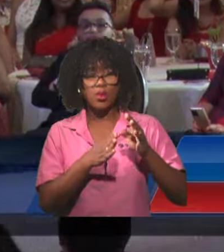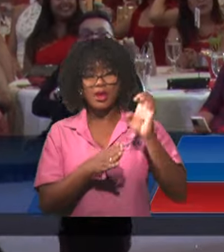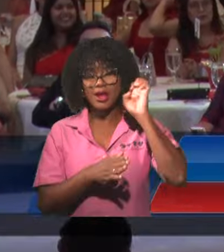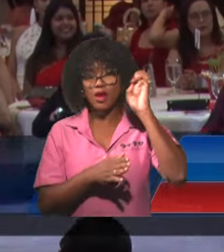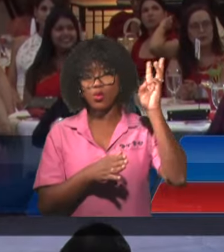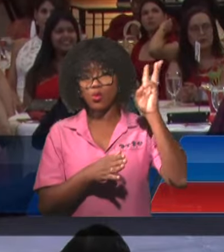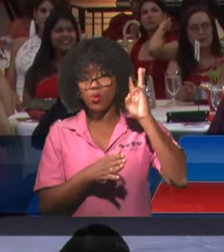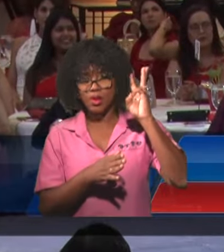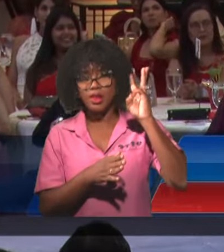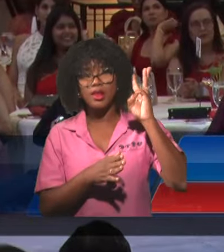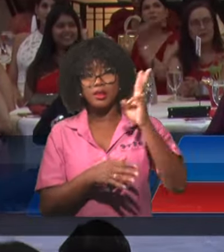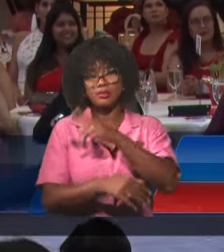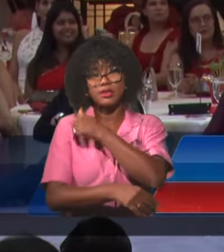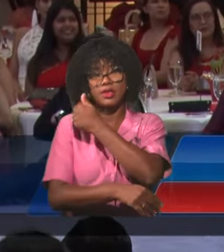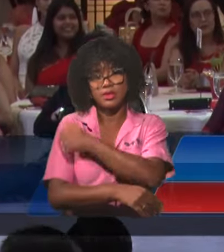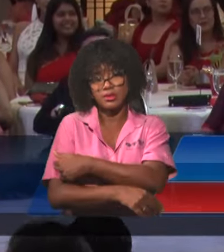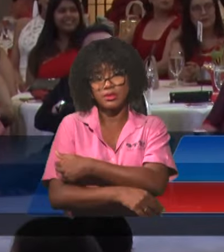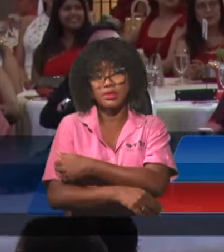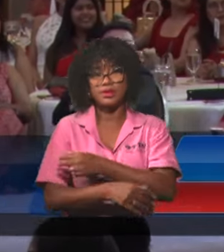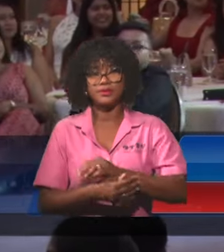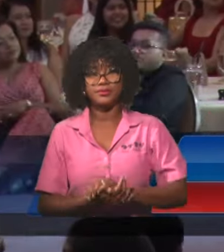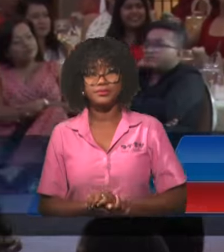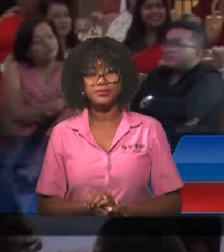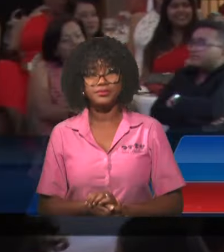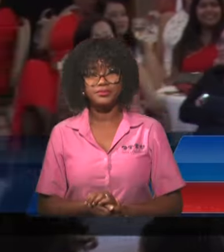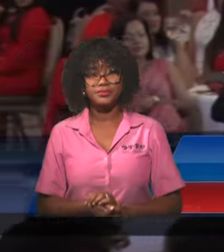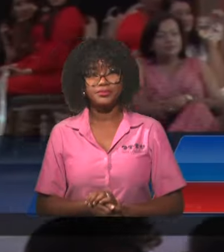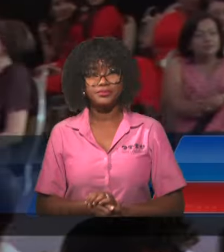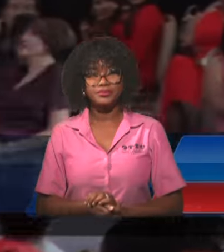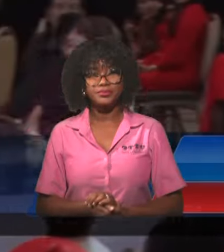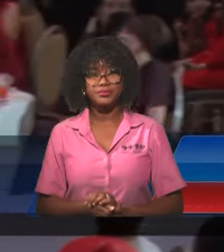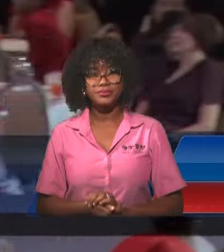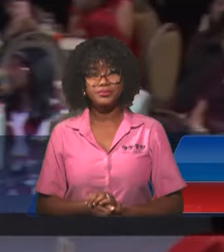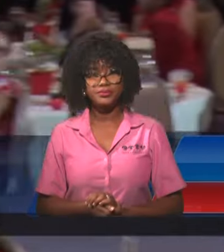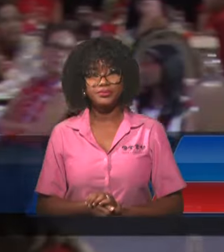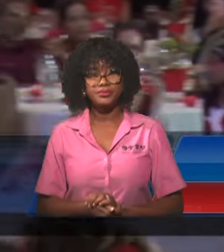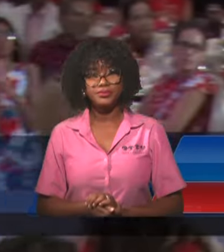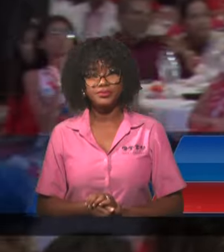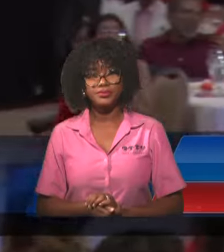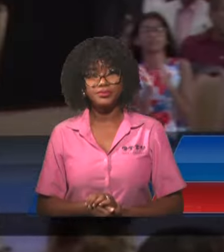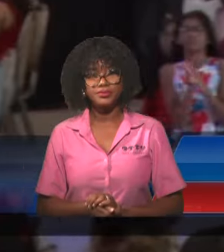Medical Sciences Complex in Mount Hope. Sonolala, TTT News.